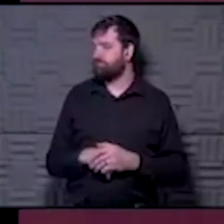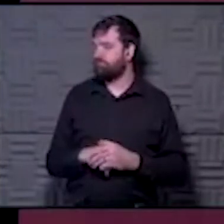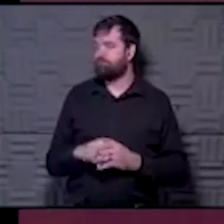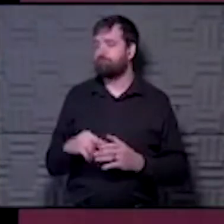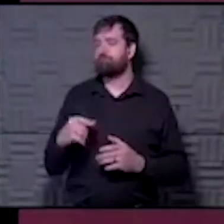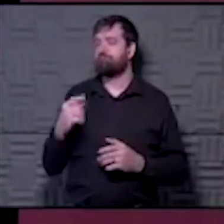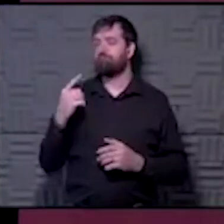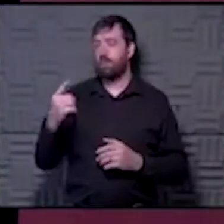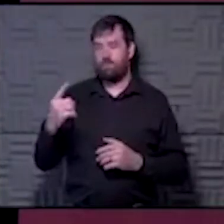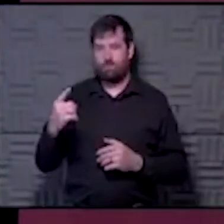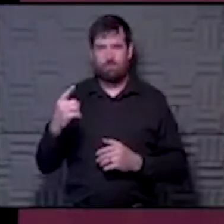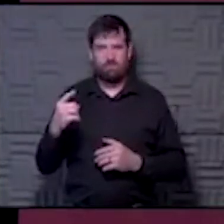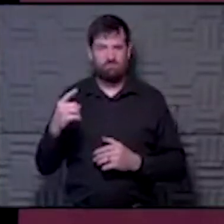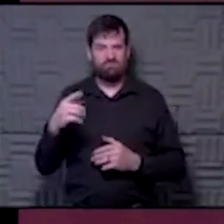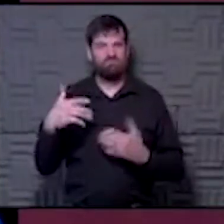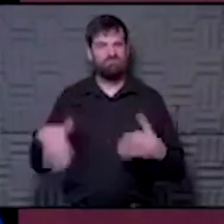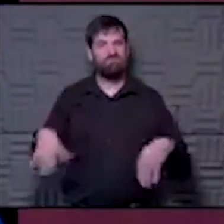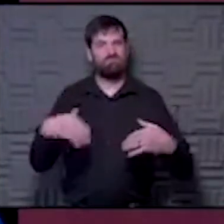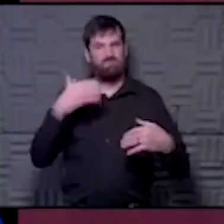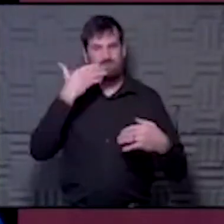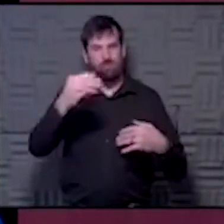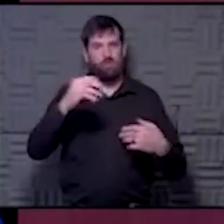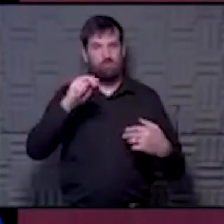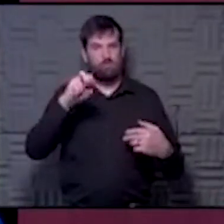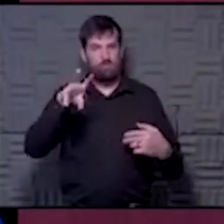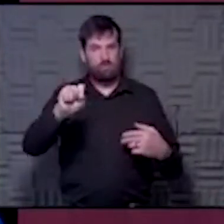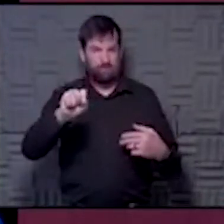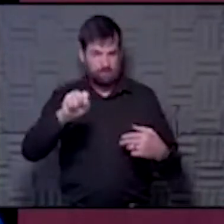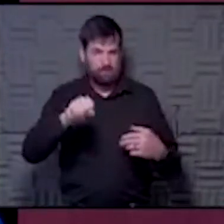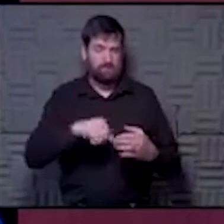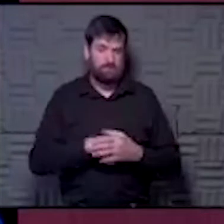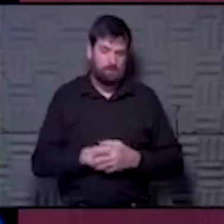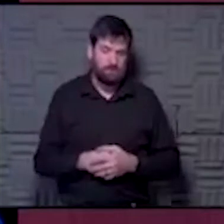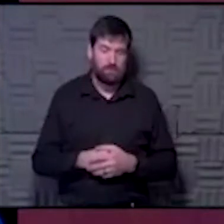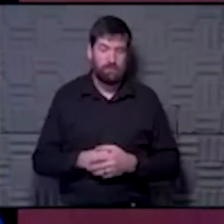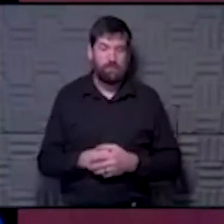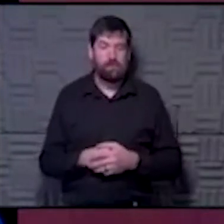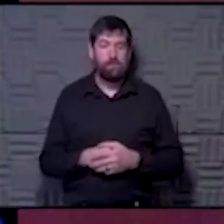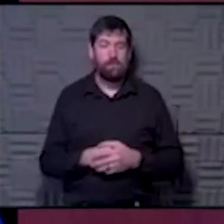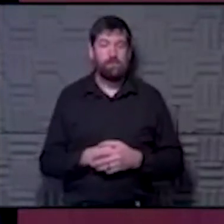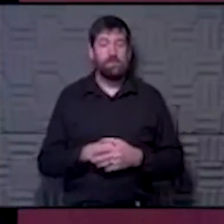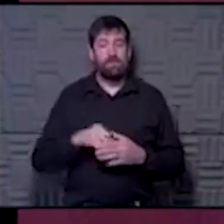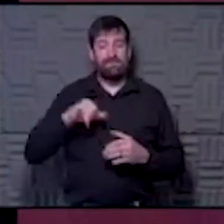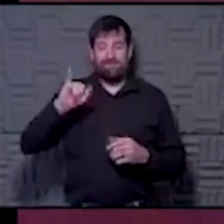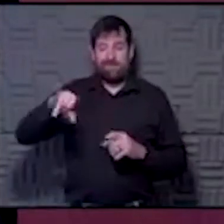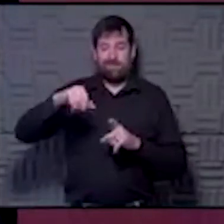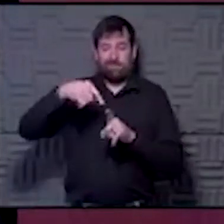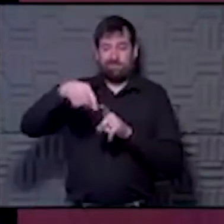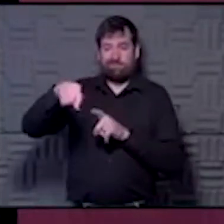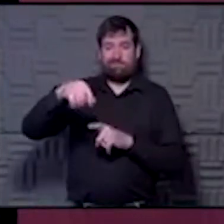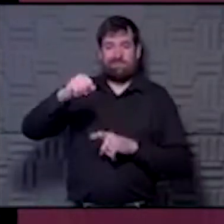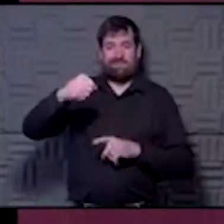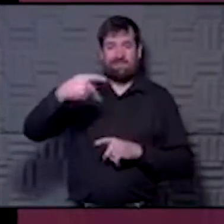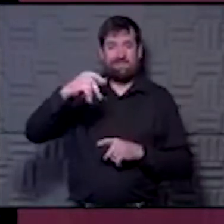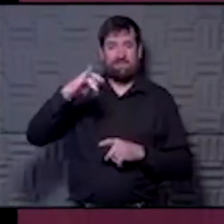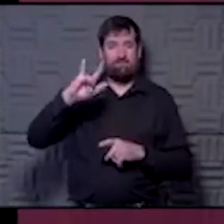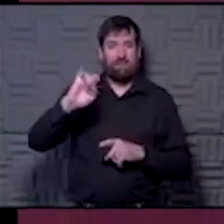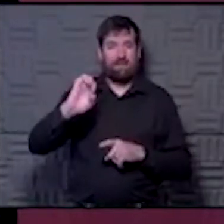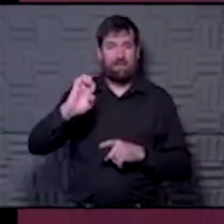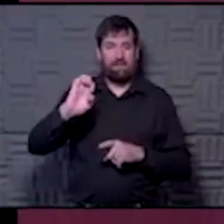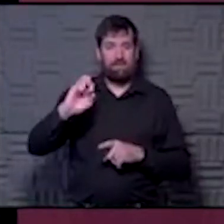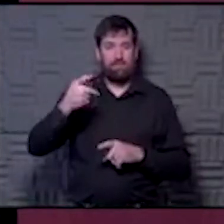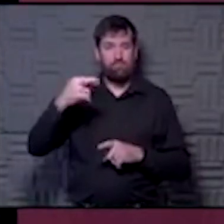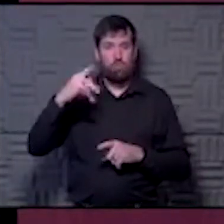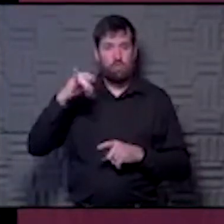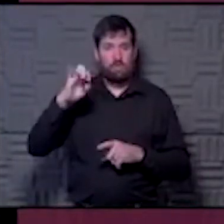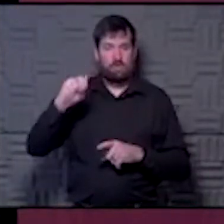the one piece of good news from this, and please comment on this, that spike protein is pretty